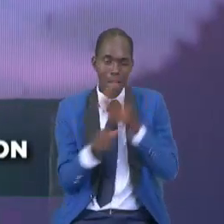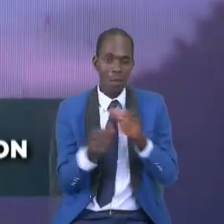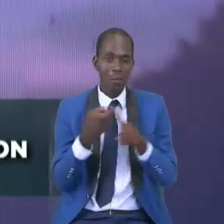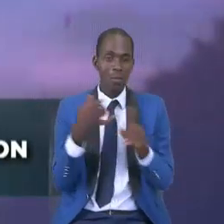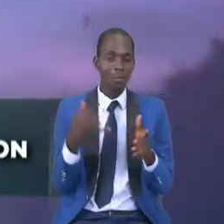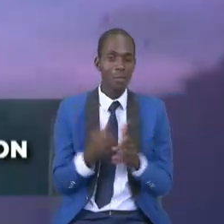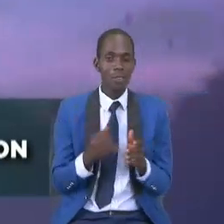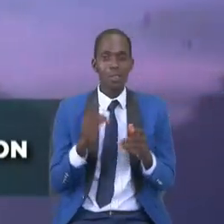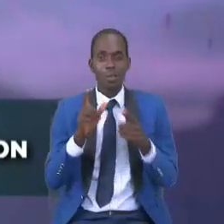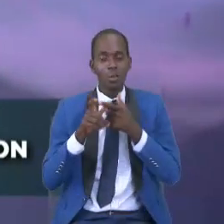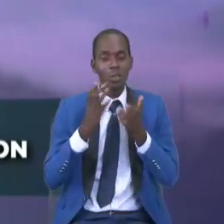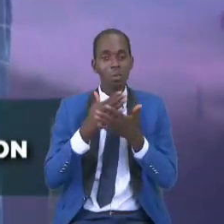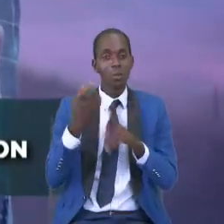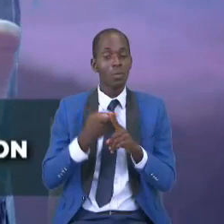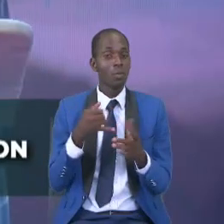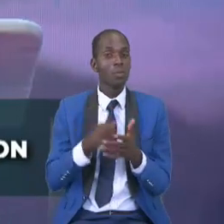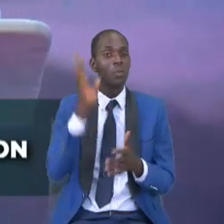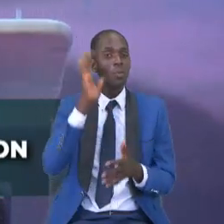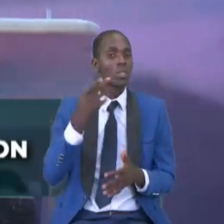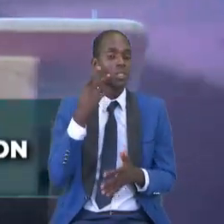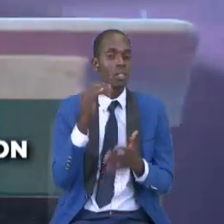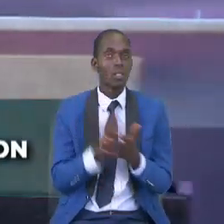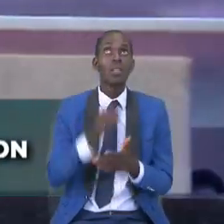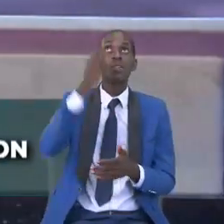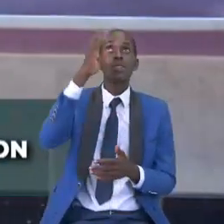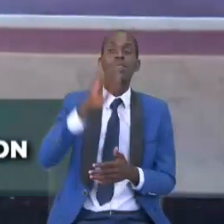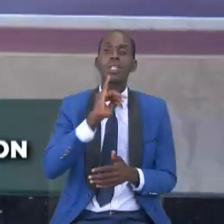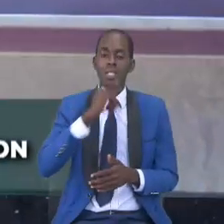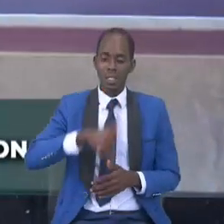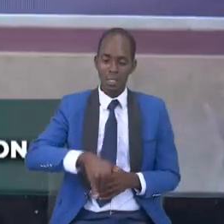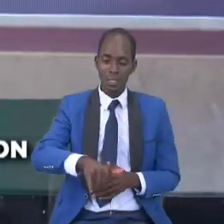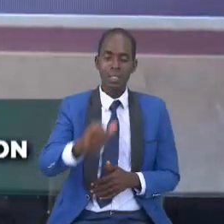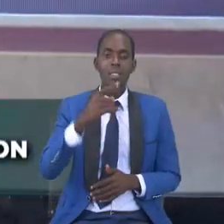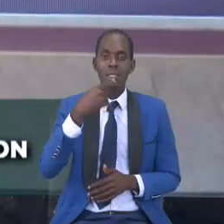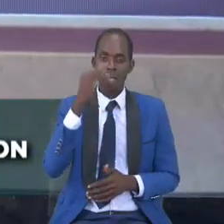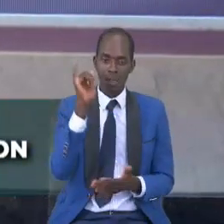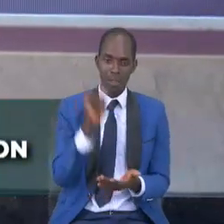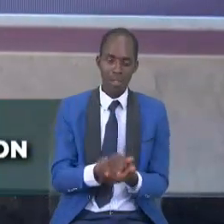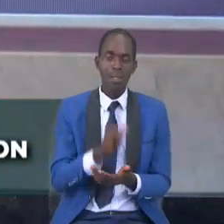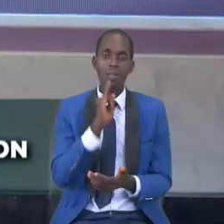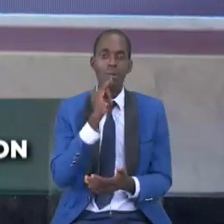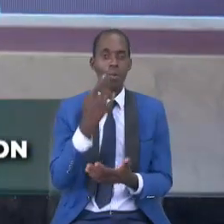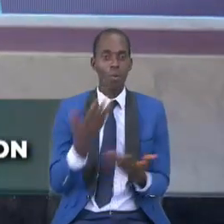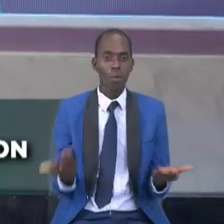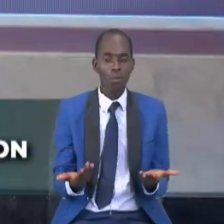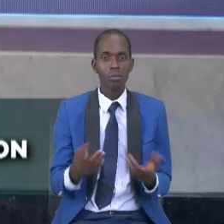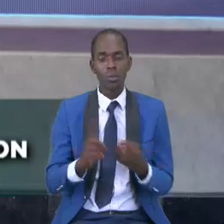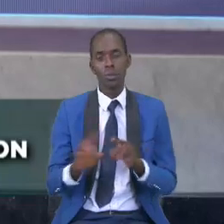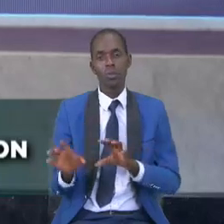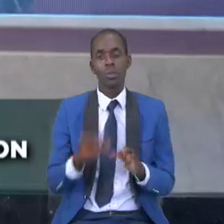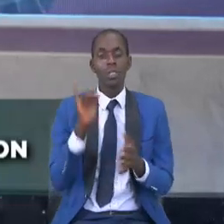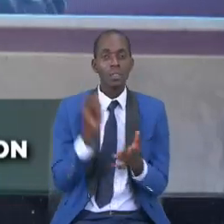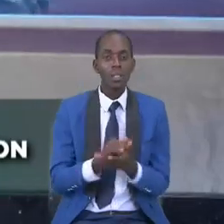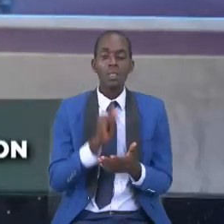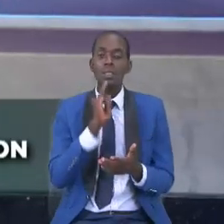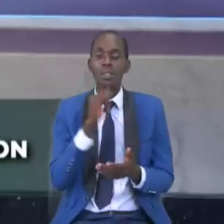from it, you'll find that God is still saying that is what to do. That is the place to